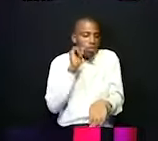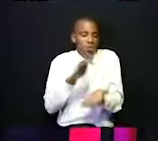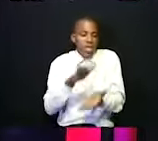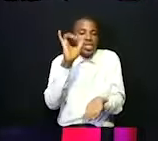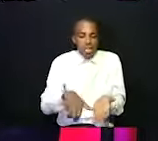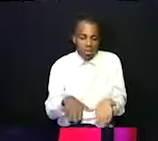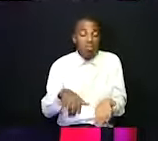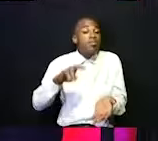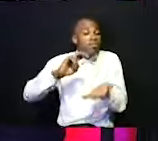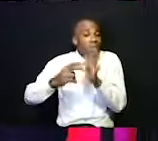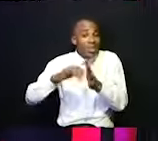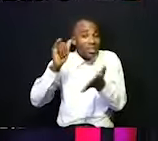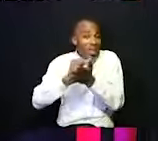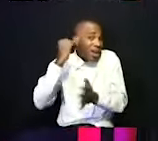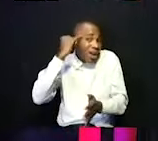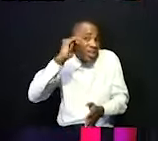this institution.